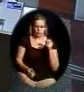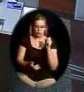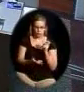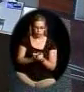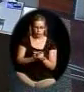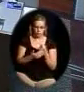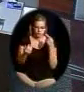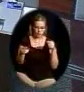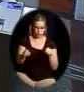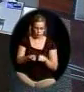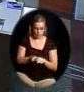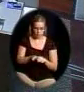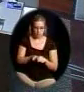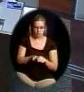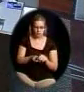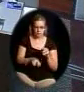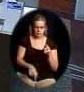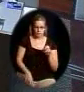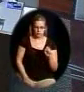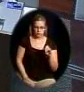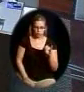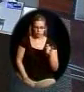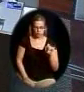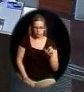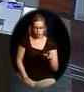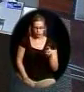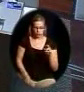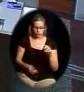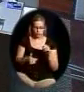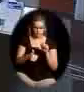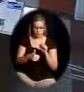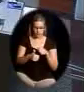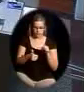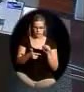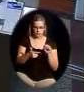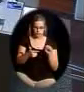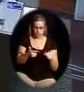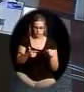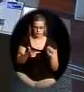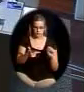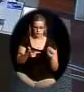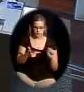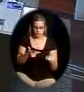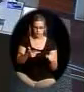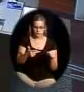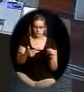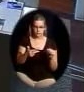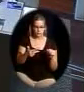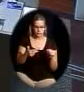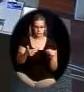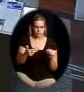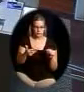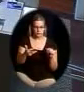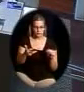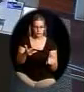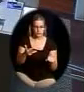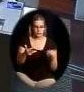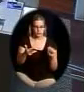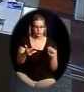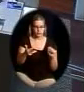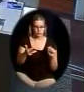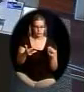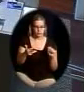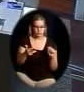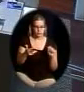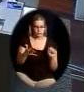the agreement. Mrs. Carpenter? Mrs. Wilhelm? Yes. Mr. Churchman? Yes. Dr. Daniels? Yes. Mr. Parker? Yes.